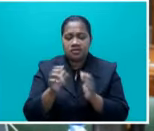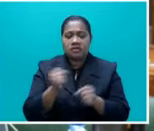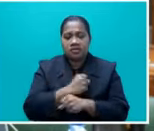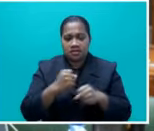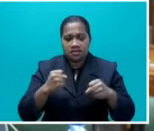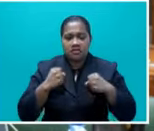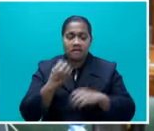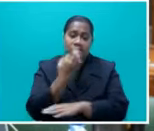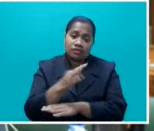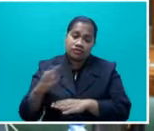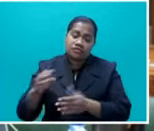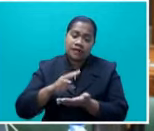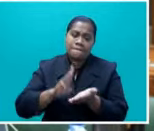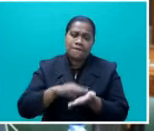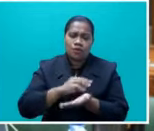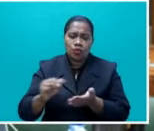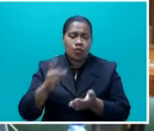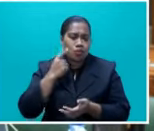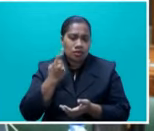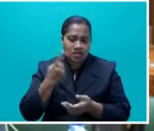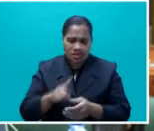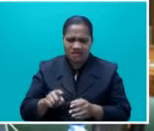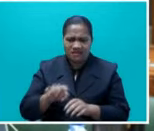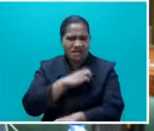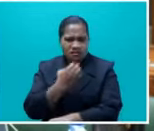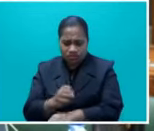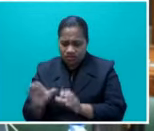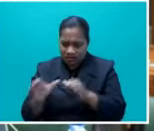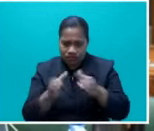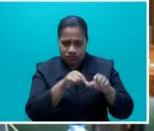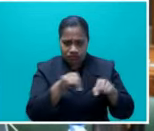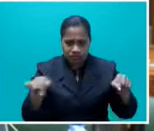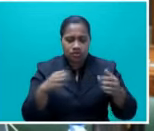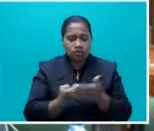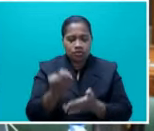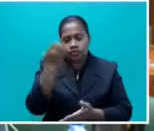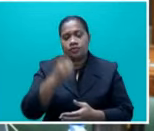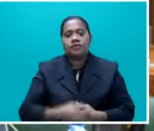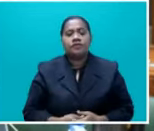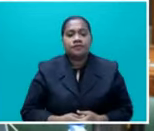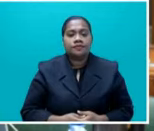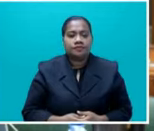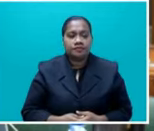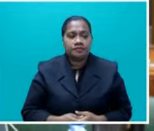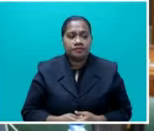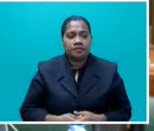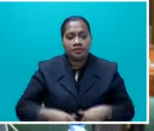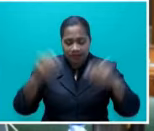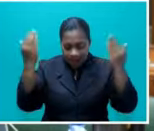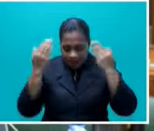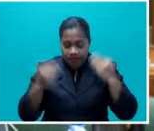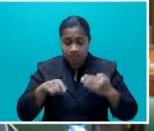water, and energy sectors. This was coupled with a positive movement in domestic consumption, retail, and investment in October. Madam Speaker,